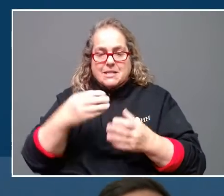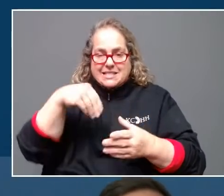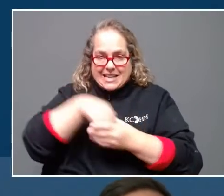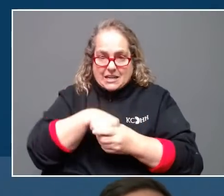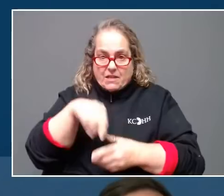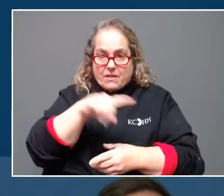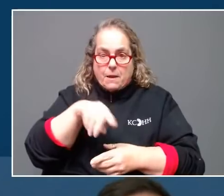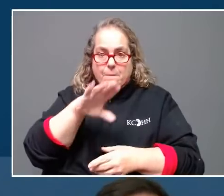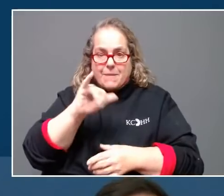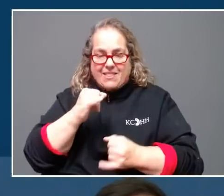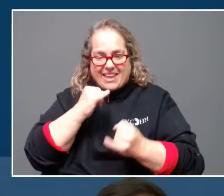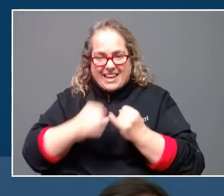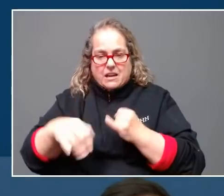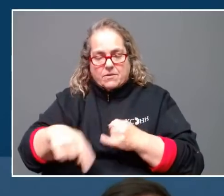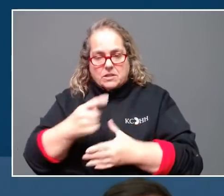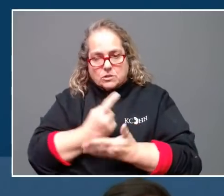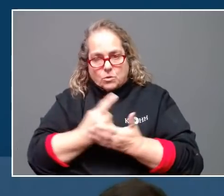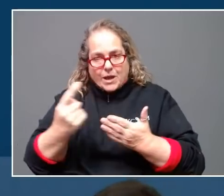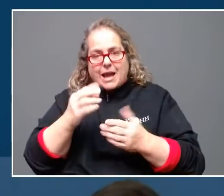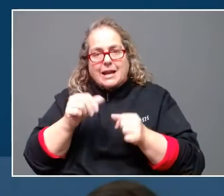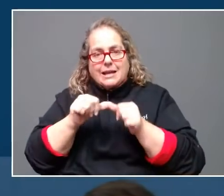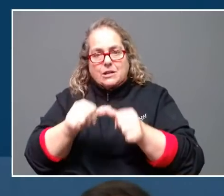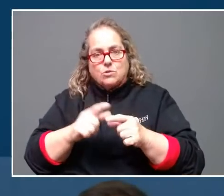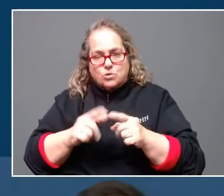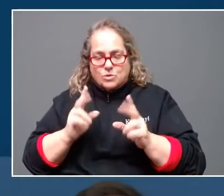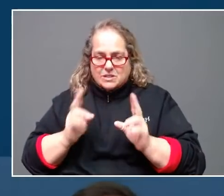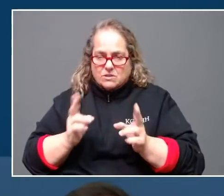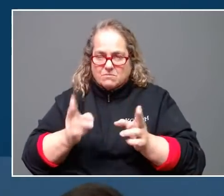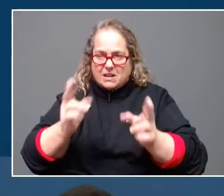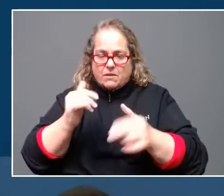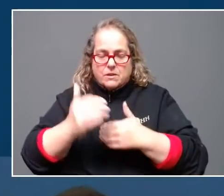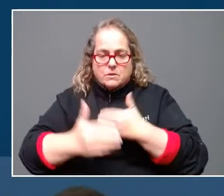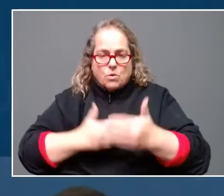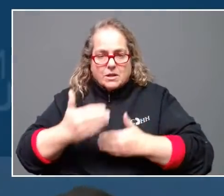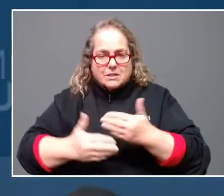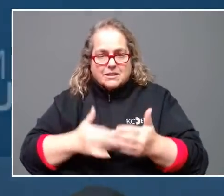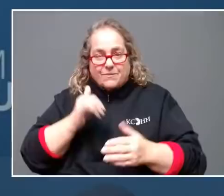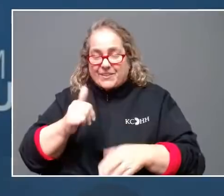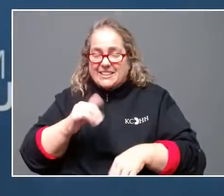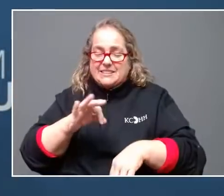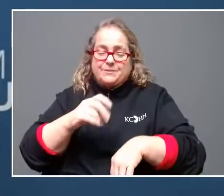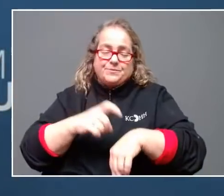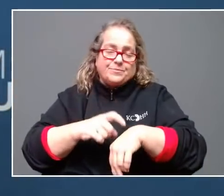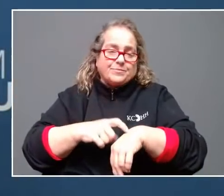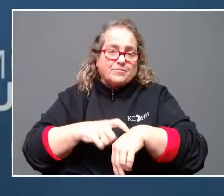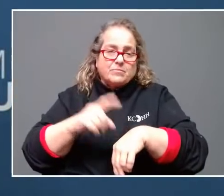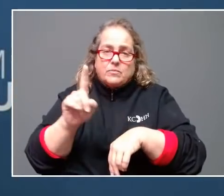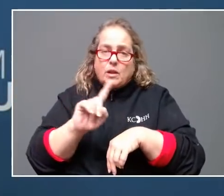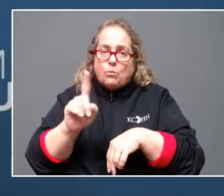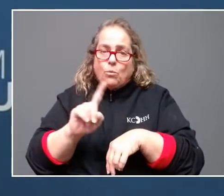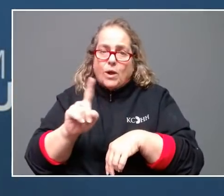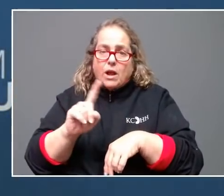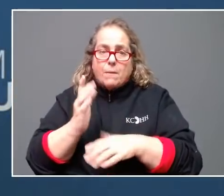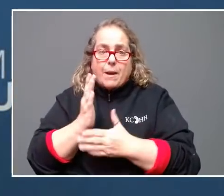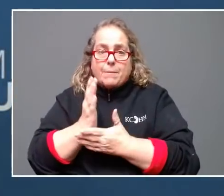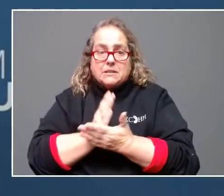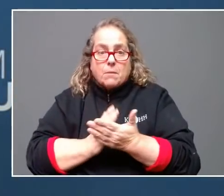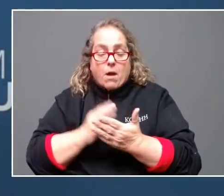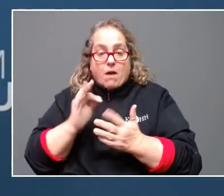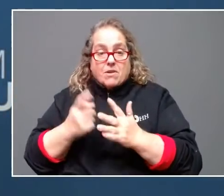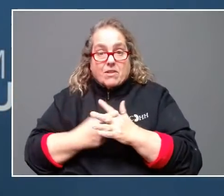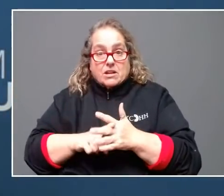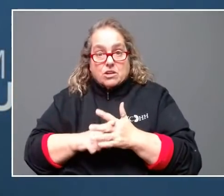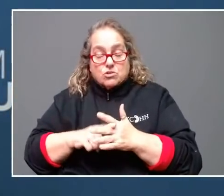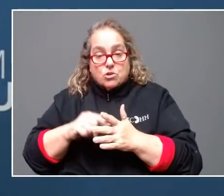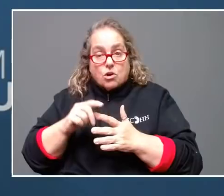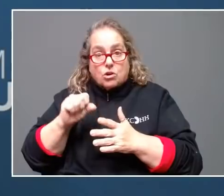this week and continuing to speed this process. This is the period of time where maybe some of the initial shock